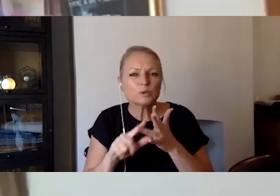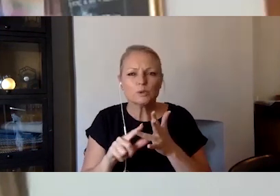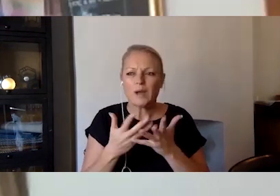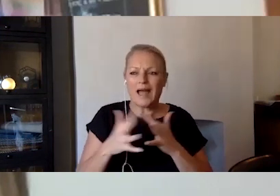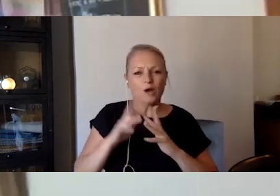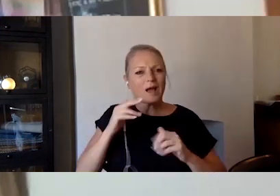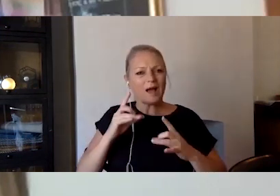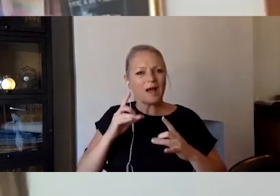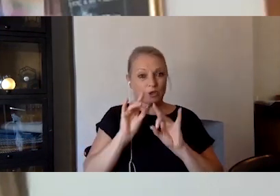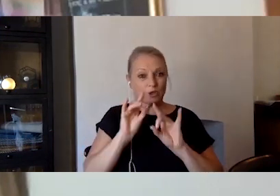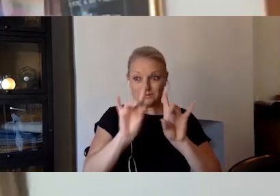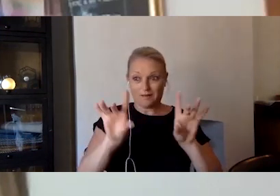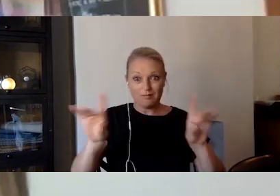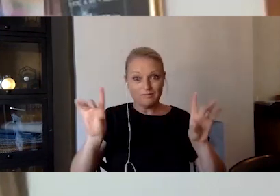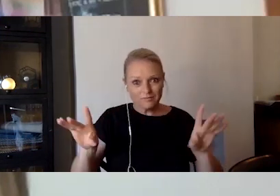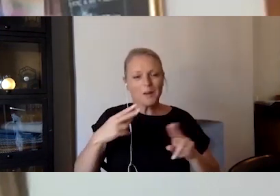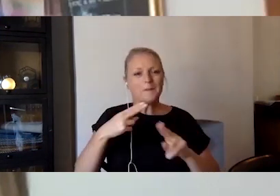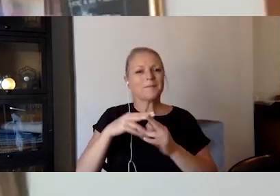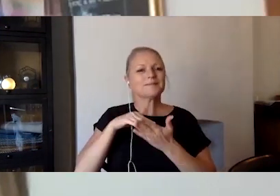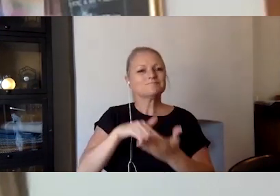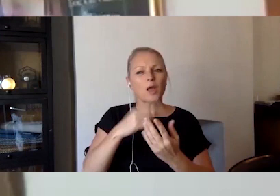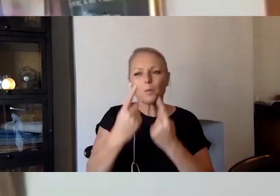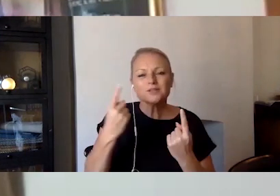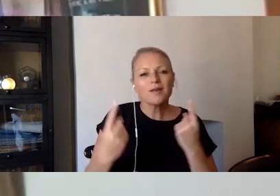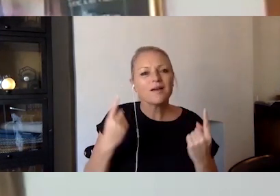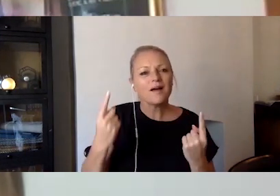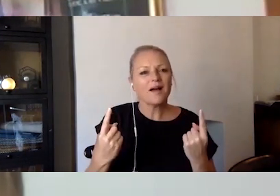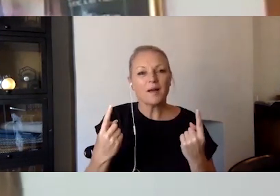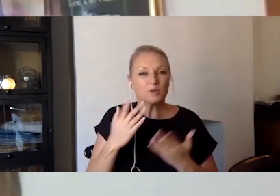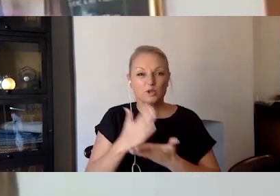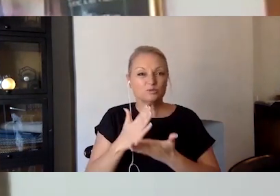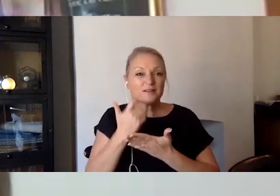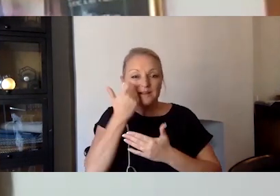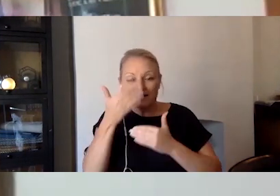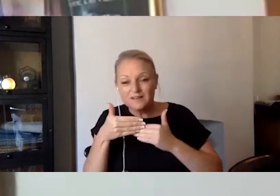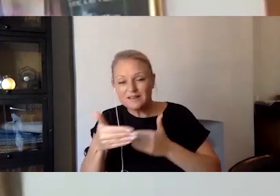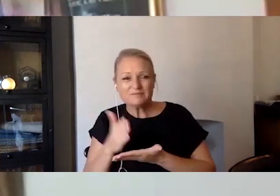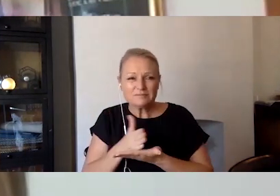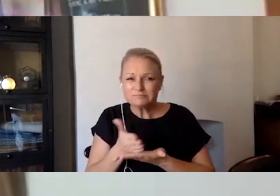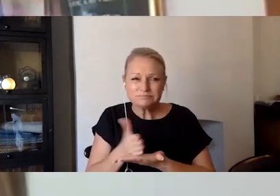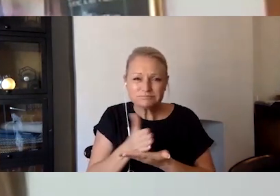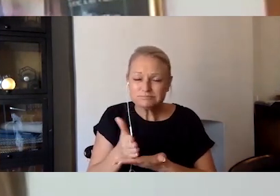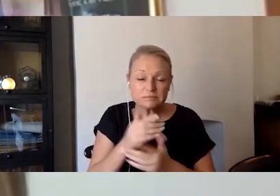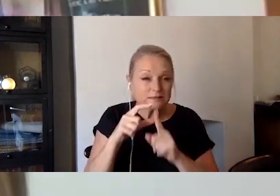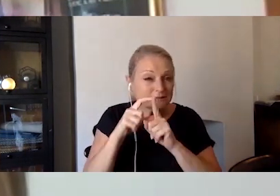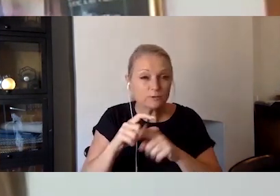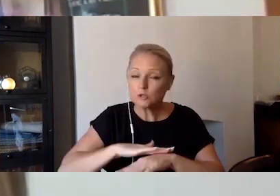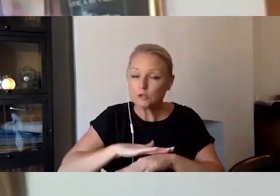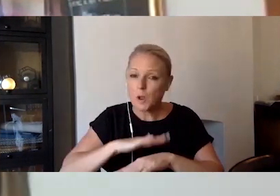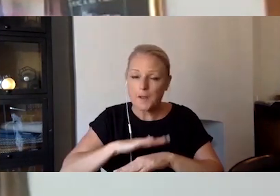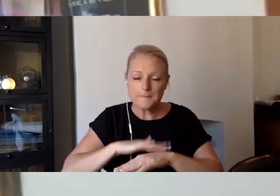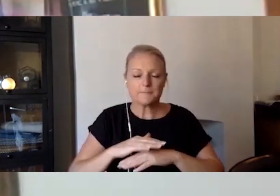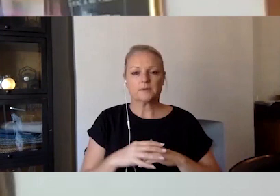after others as we negotiate this very complex environment. Some of what we share